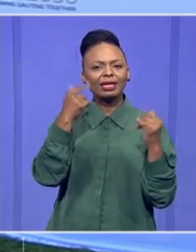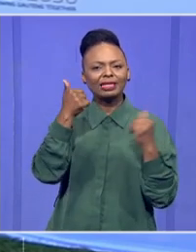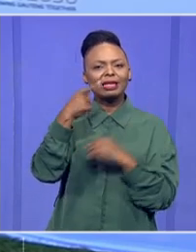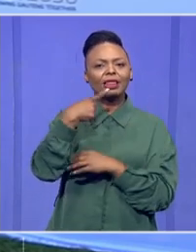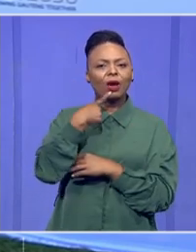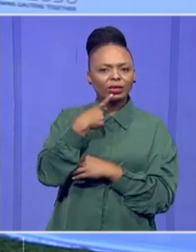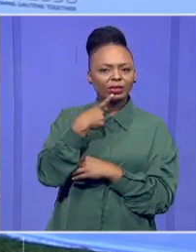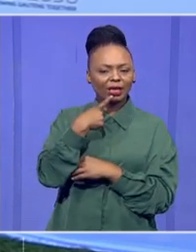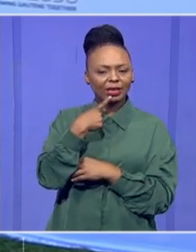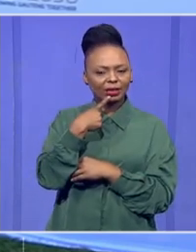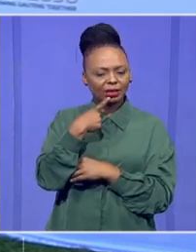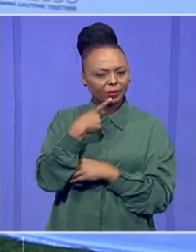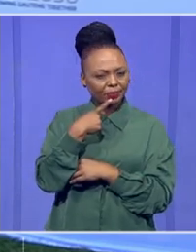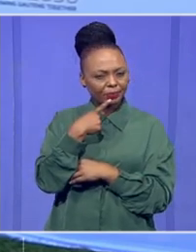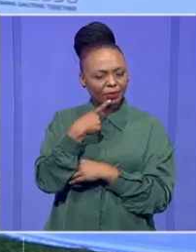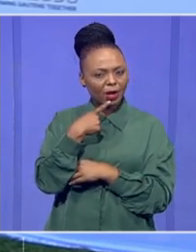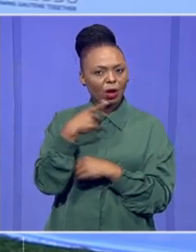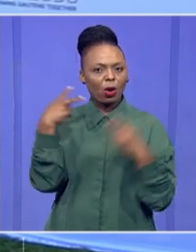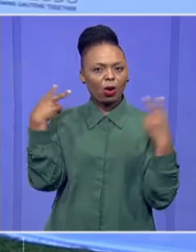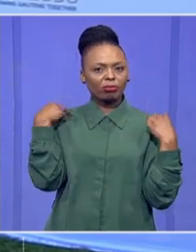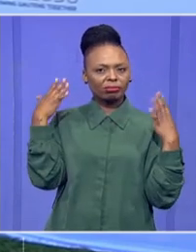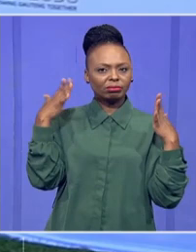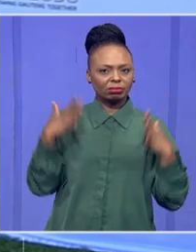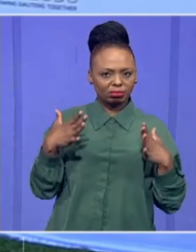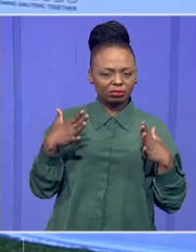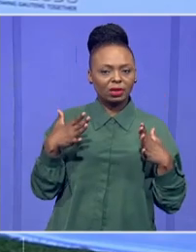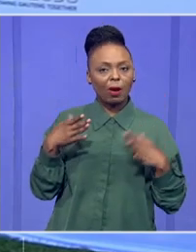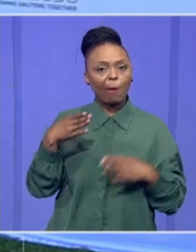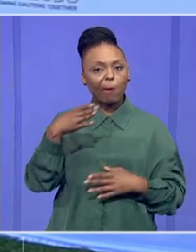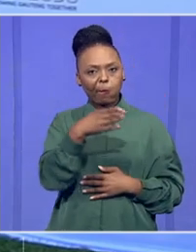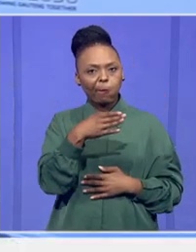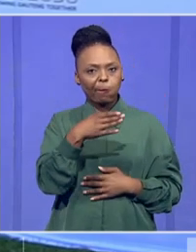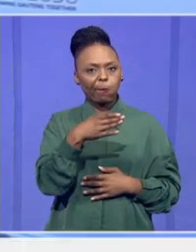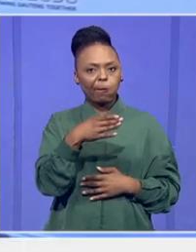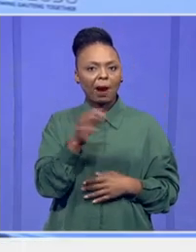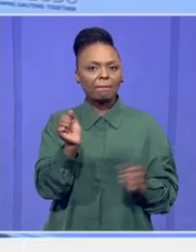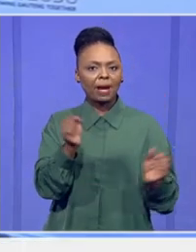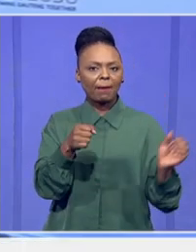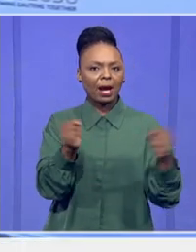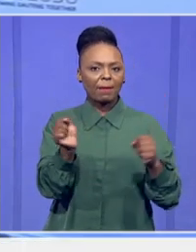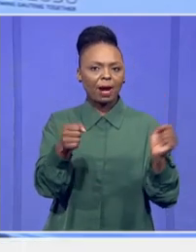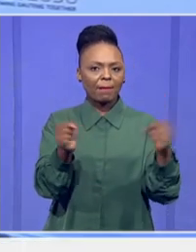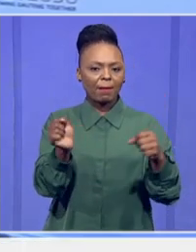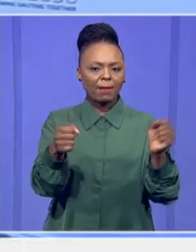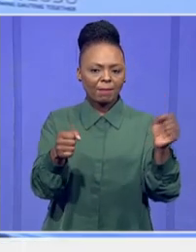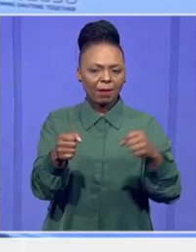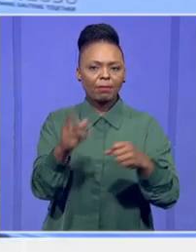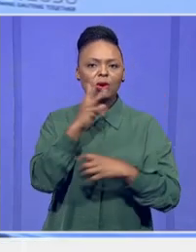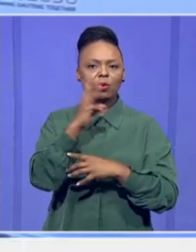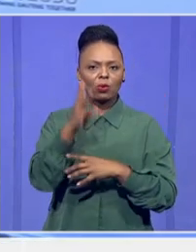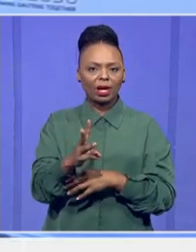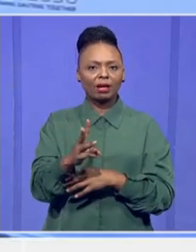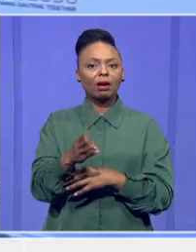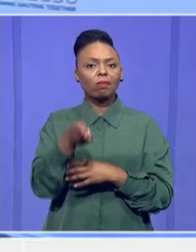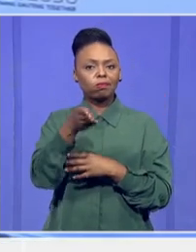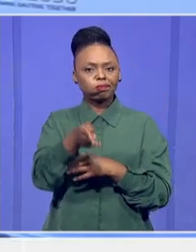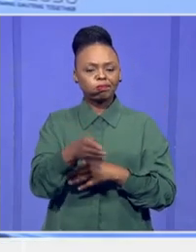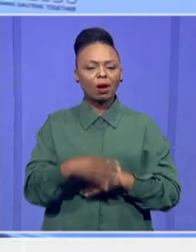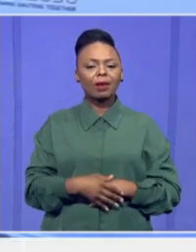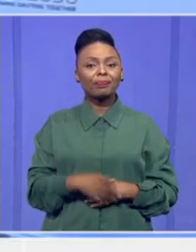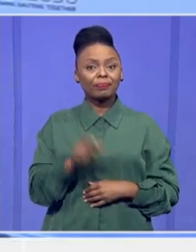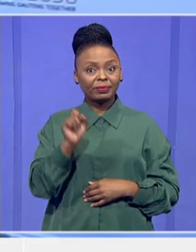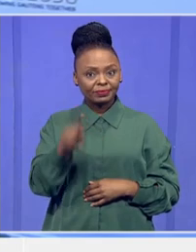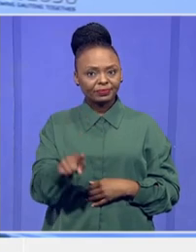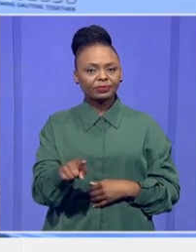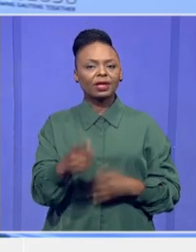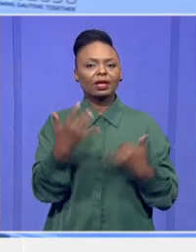6,000, well, officers, wardens that we see being inducted here today, and who are going to then be